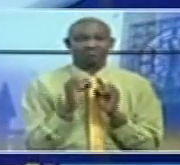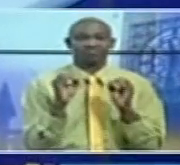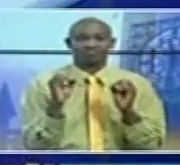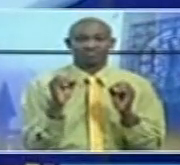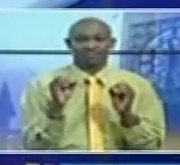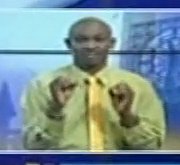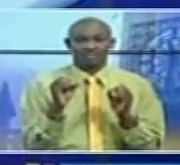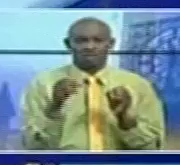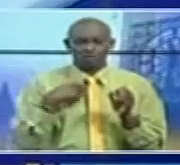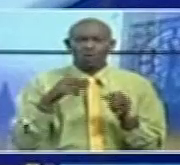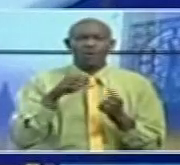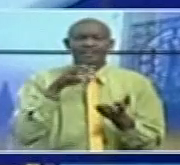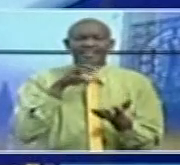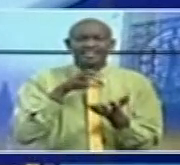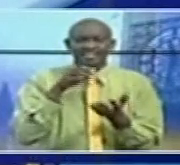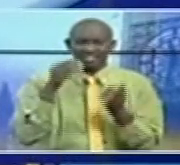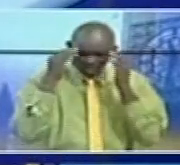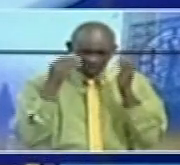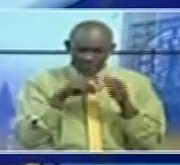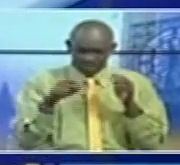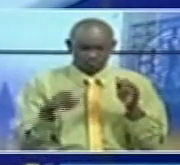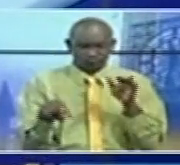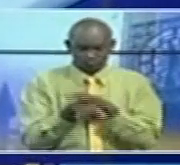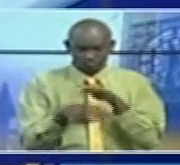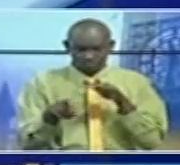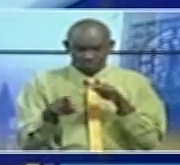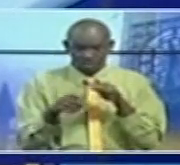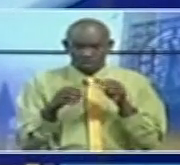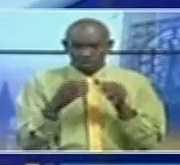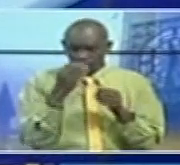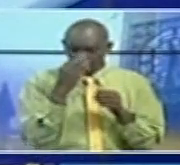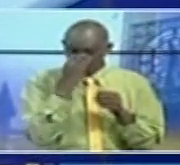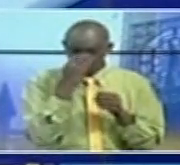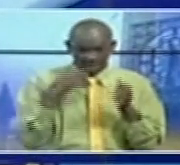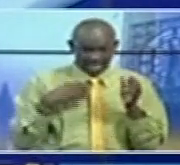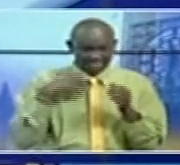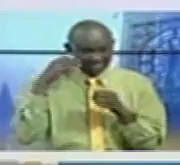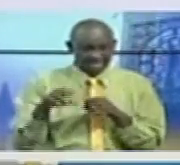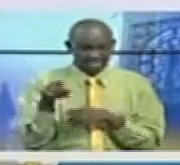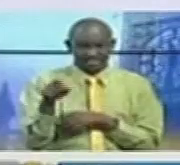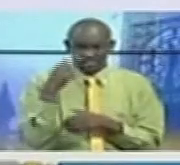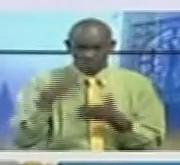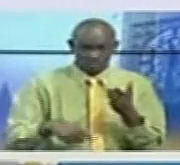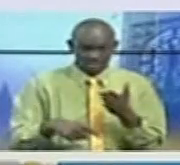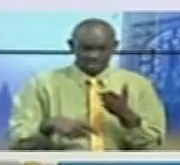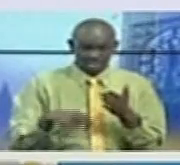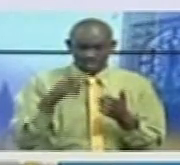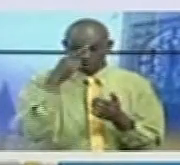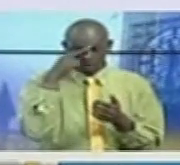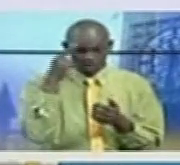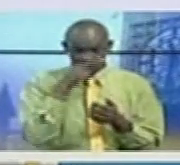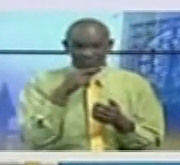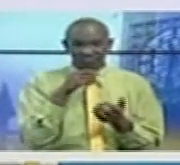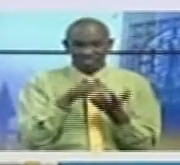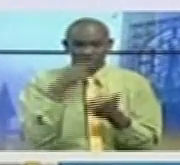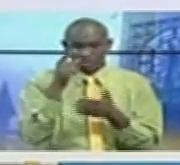the case against William Ruto and Joshua Arap Sang is enjoined. The Rome Statute says that there